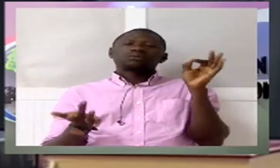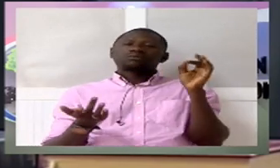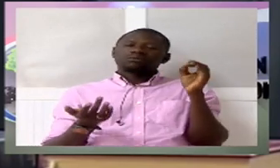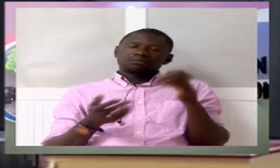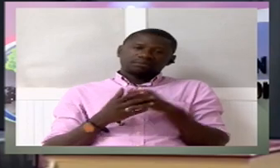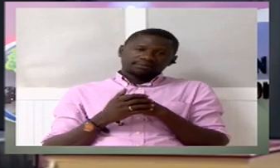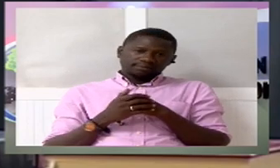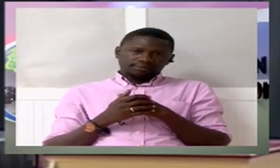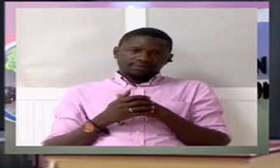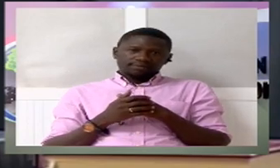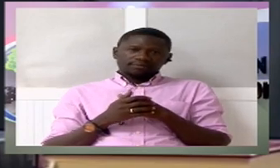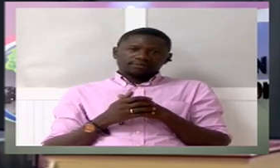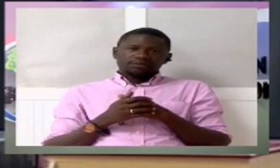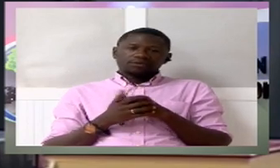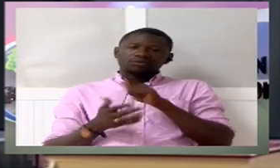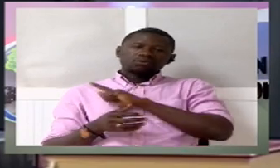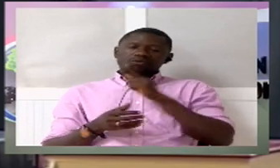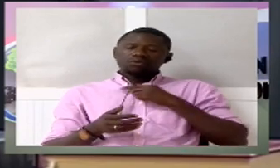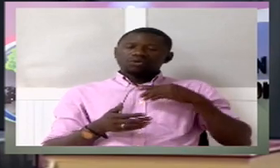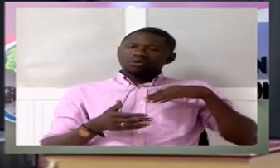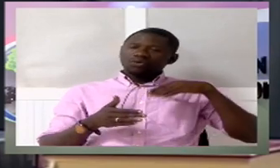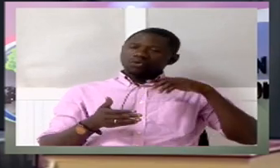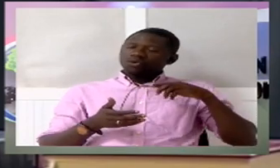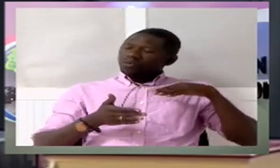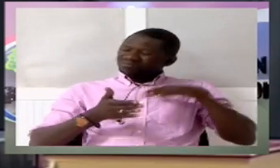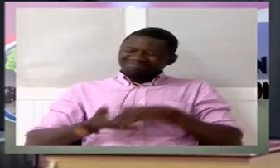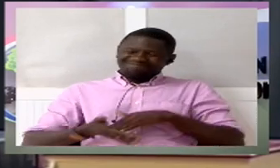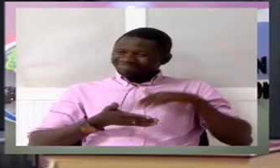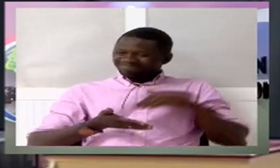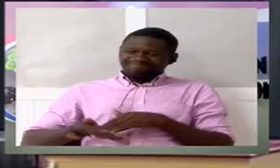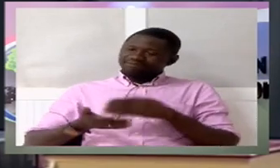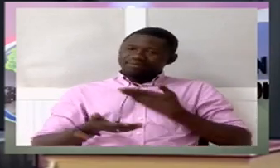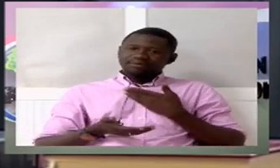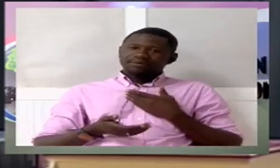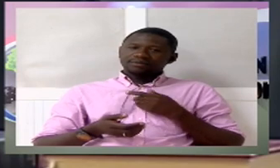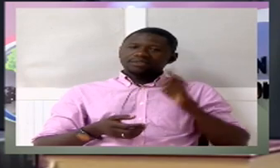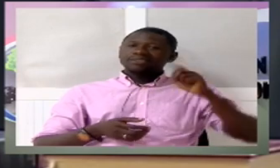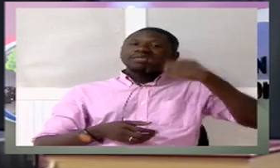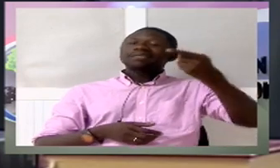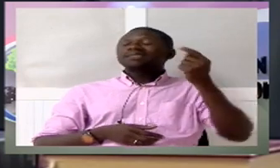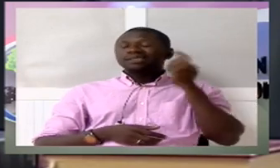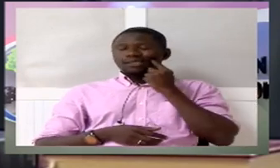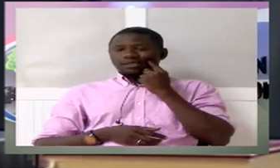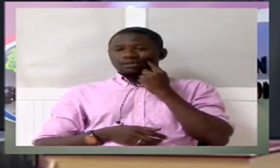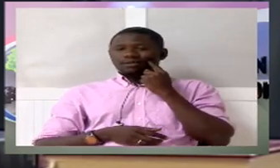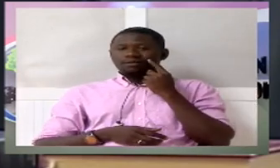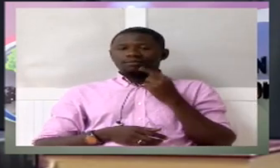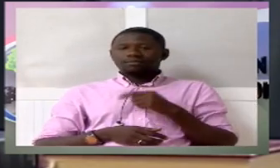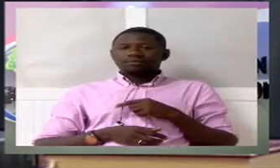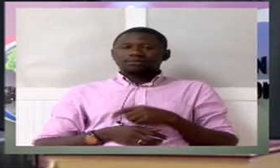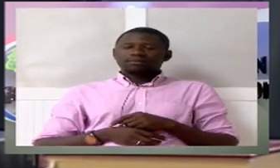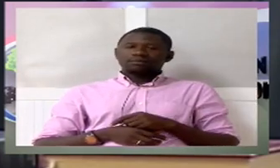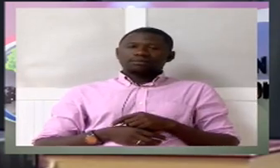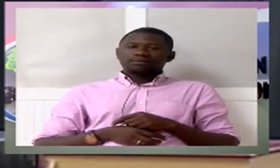je be menke nola. We were under pressure. Me detole konon wato fana. The following day. Wasamo. A sealed